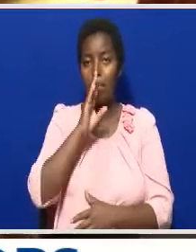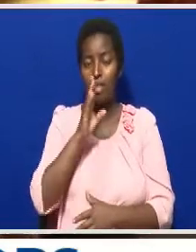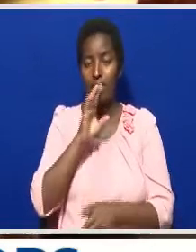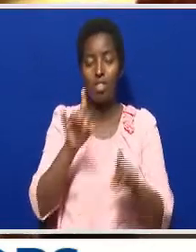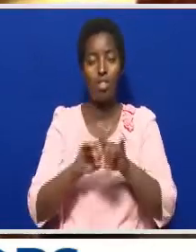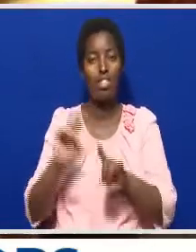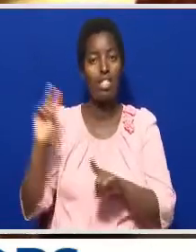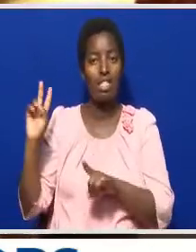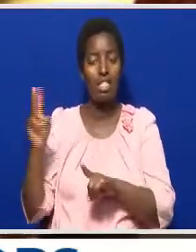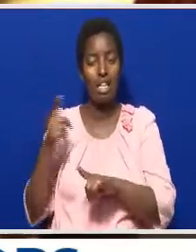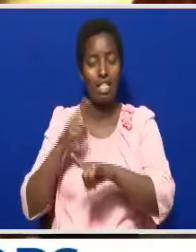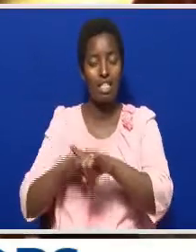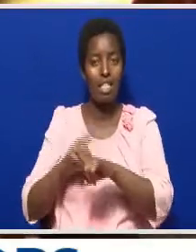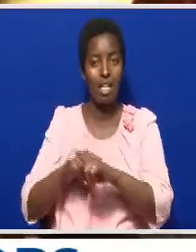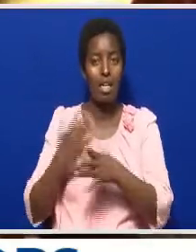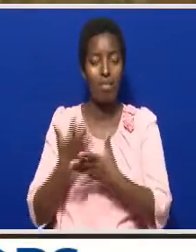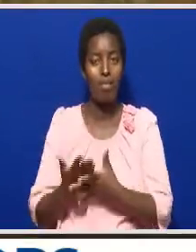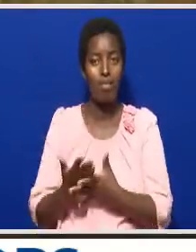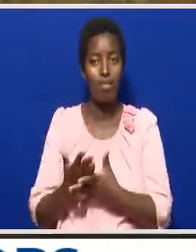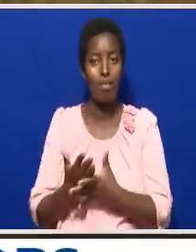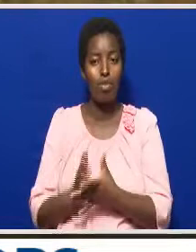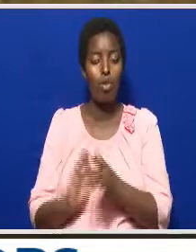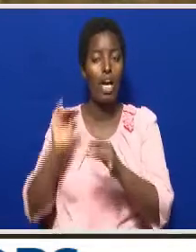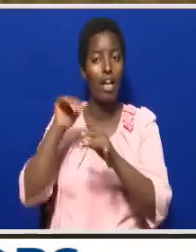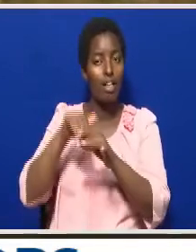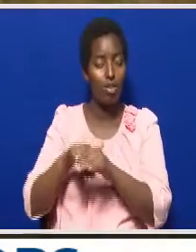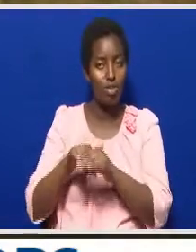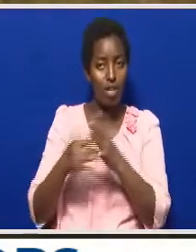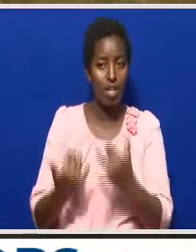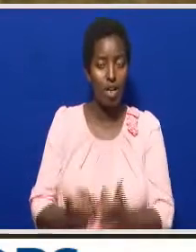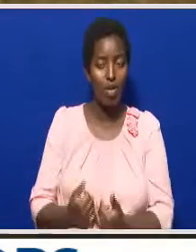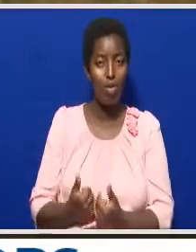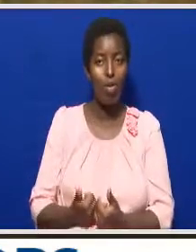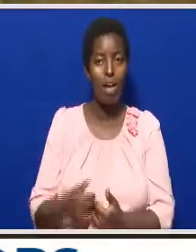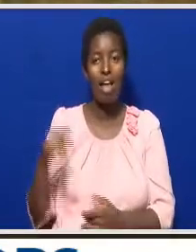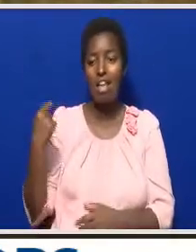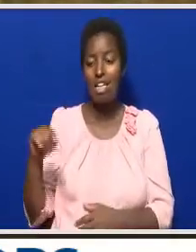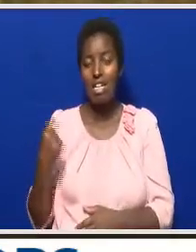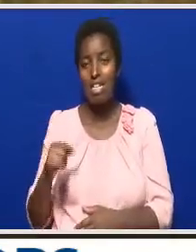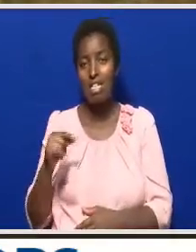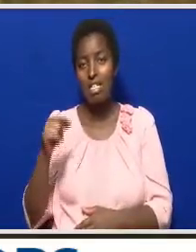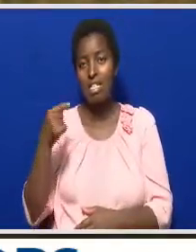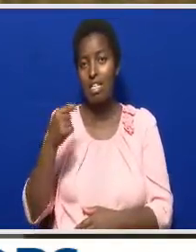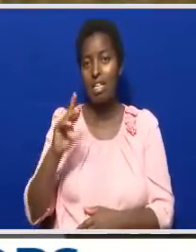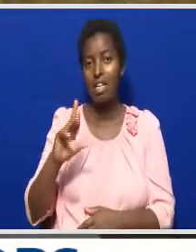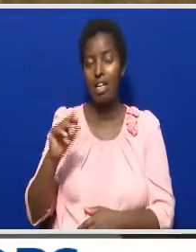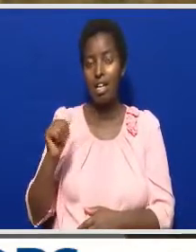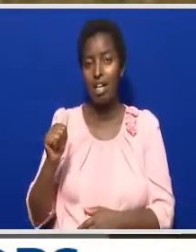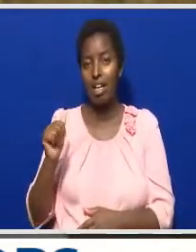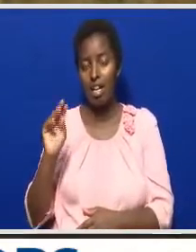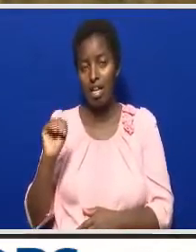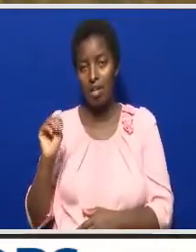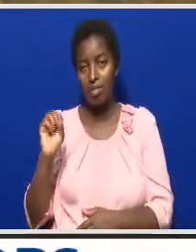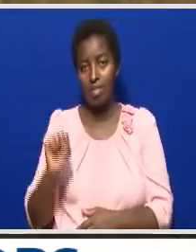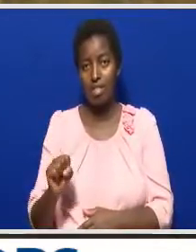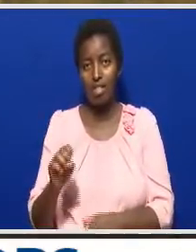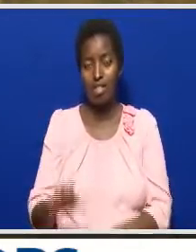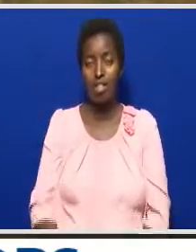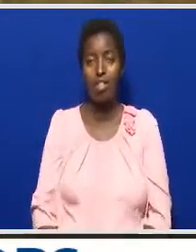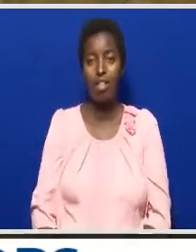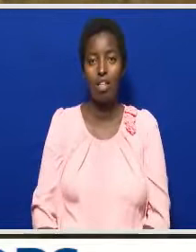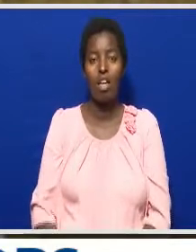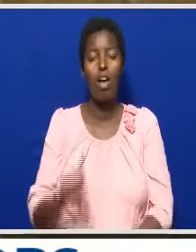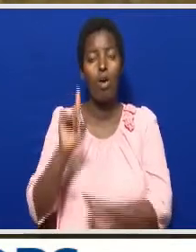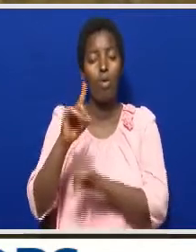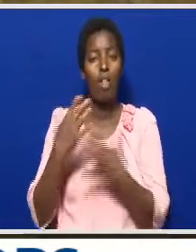second season, you can bring in the green grams, because that one is a very short period of time. And one